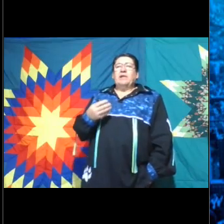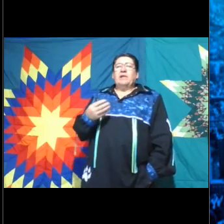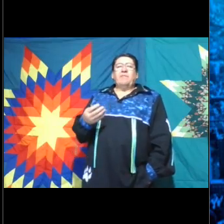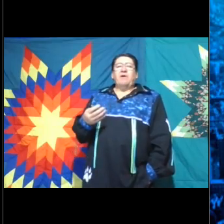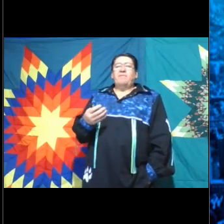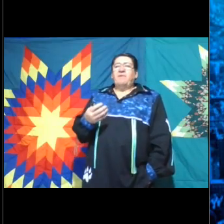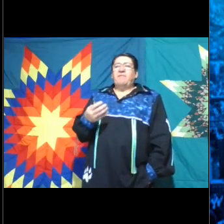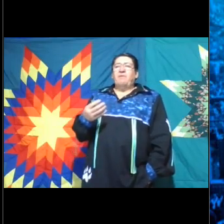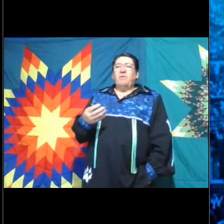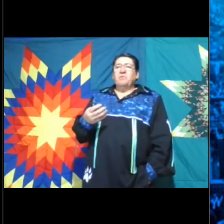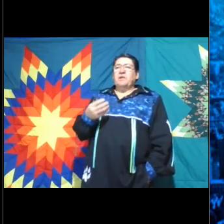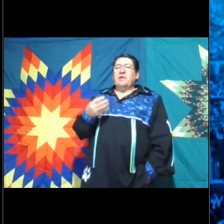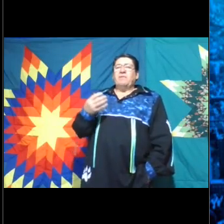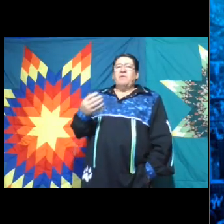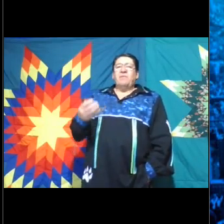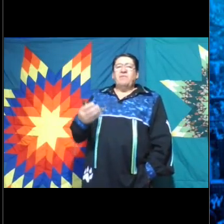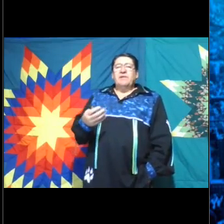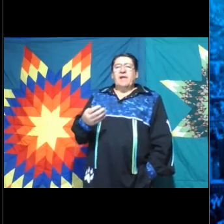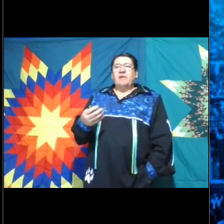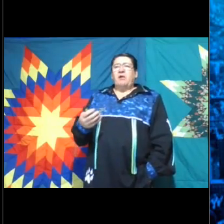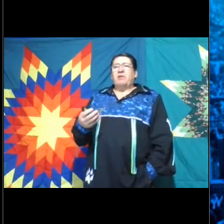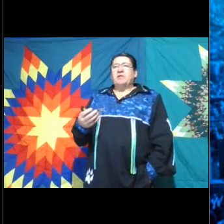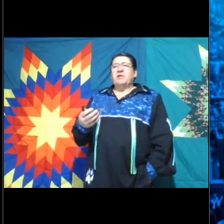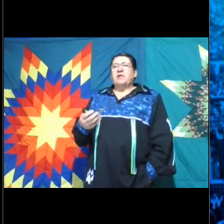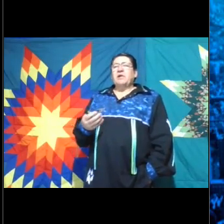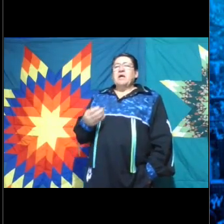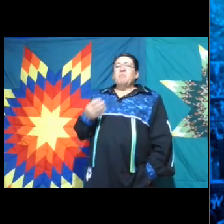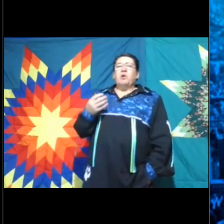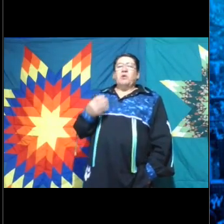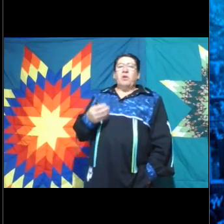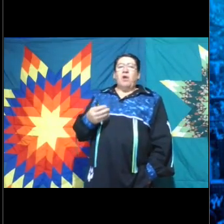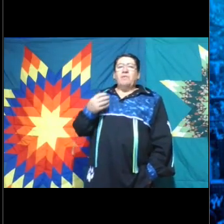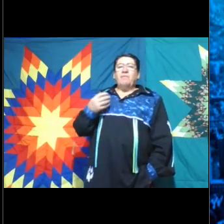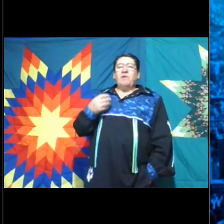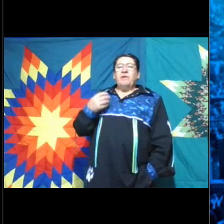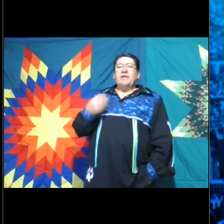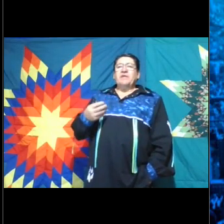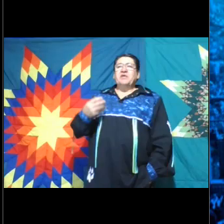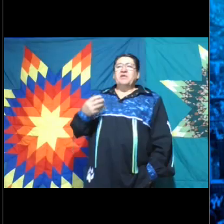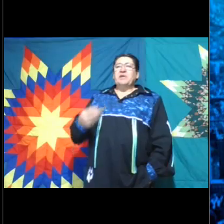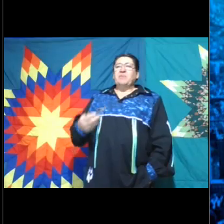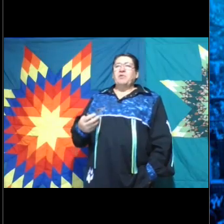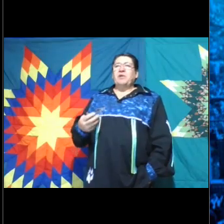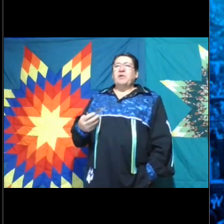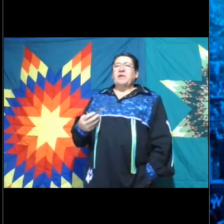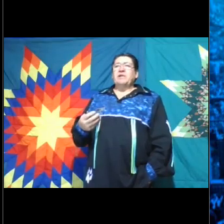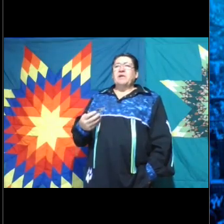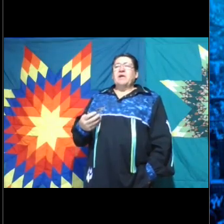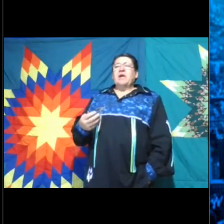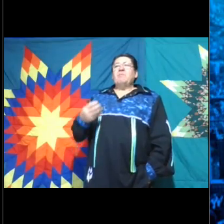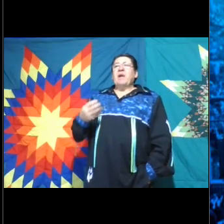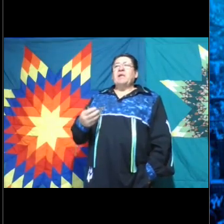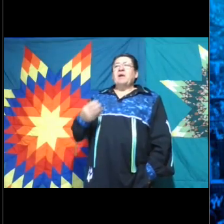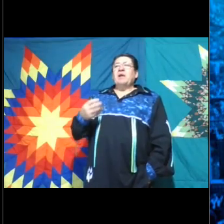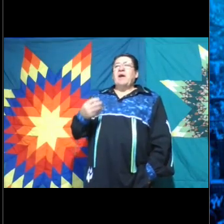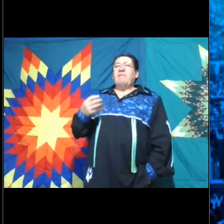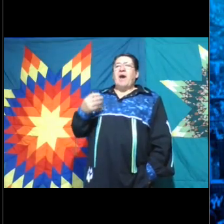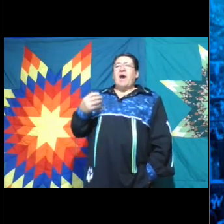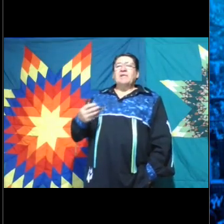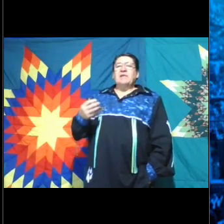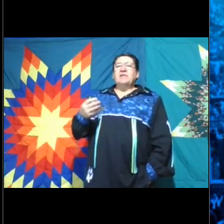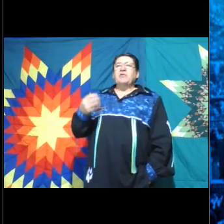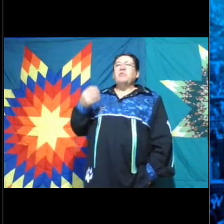We live off our phones, we live off this technology, but a lot of our Indigenous communities may not